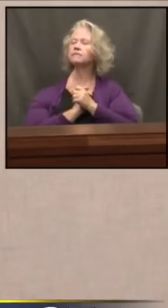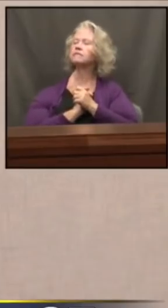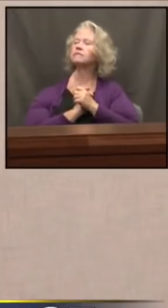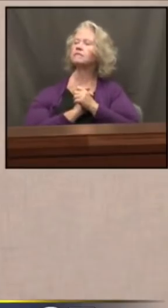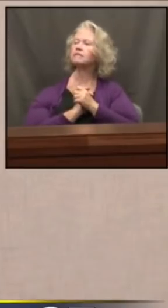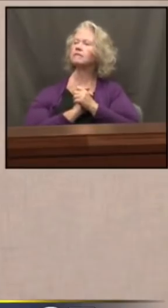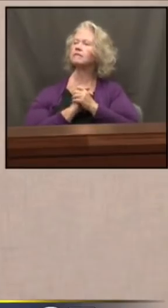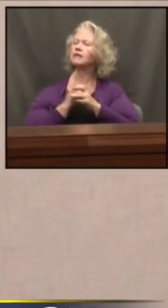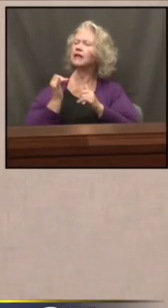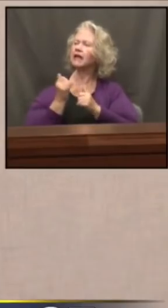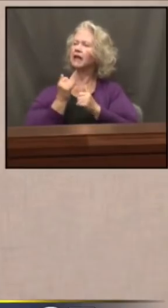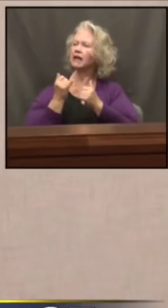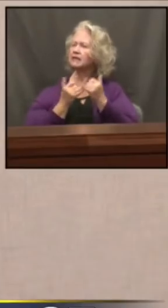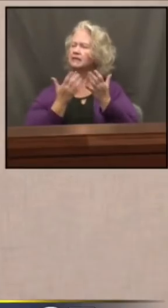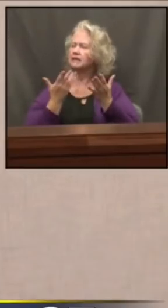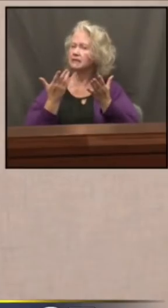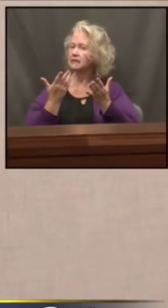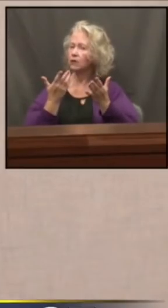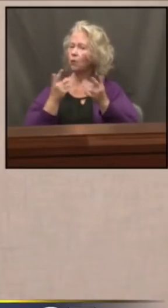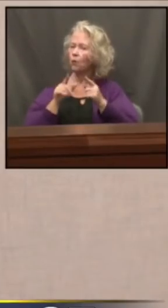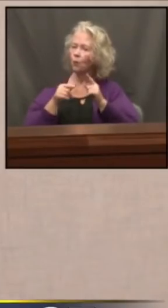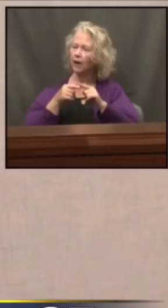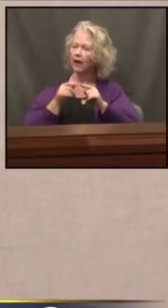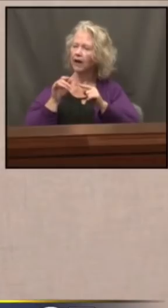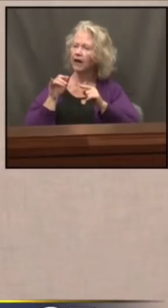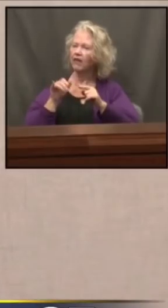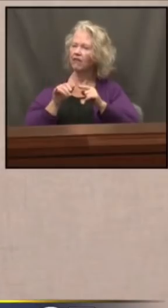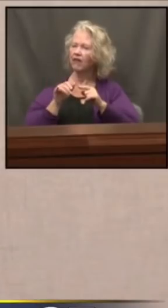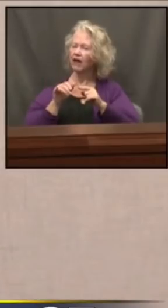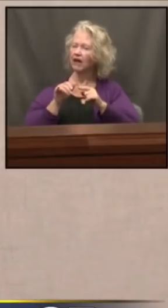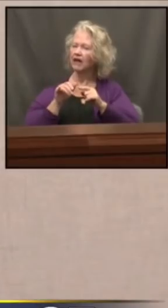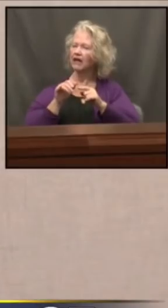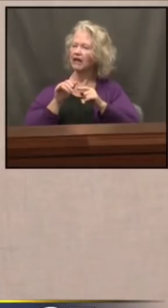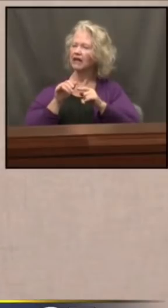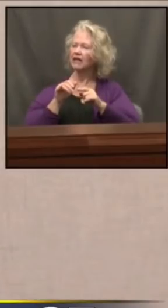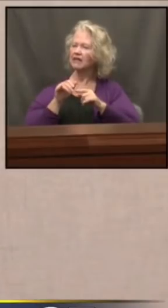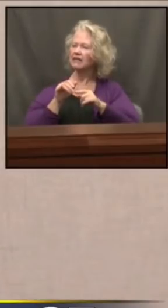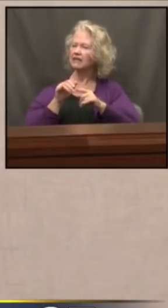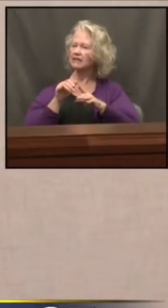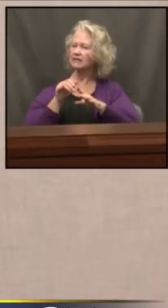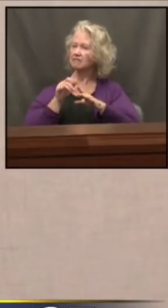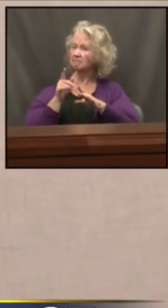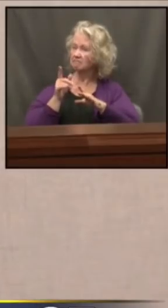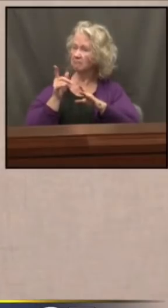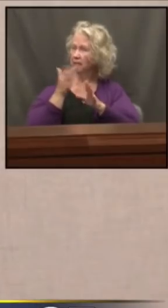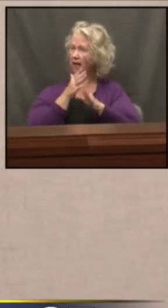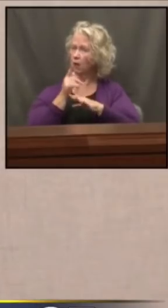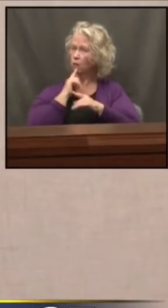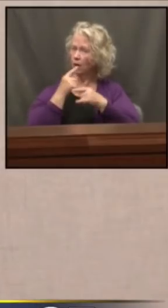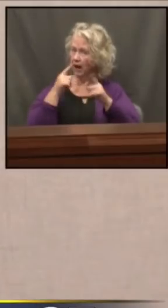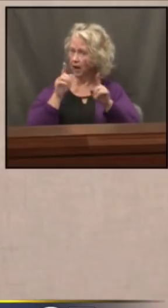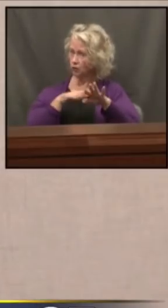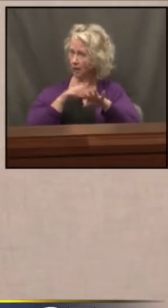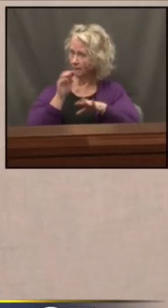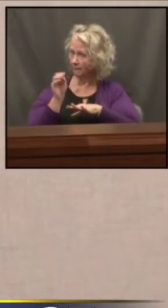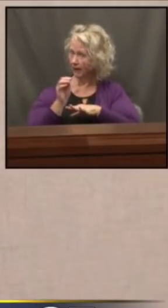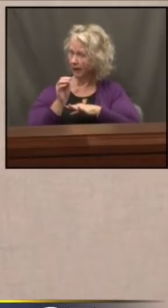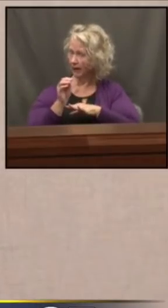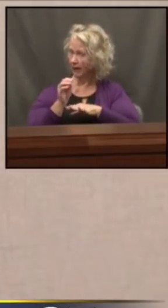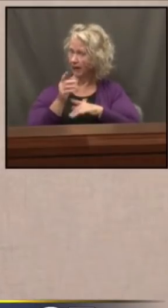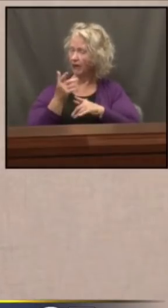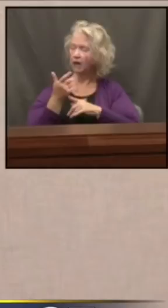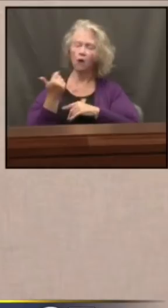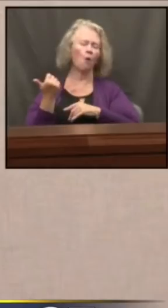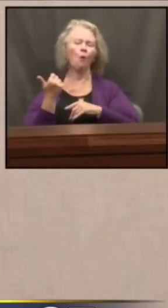lastly, when will the state be reporting those vaccination numbers? On Monday? It won't be on Monday. We're going to be getting a lot